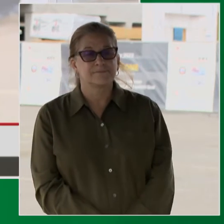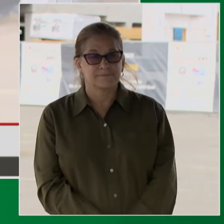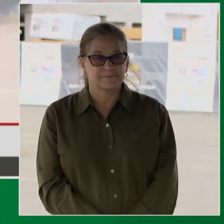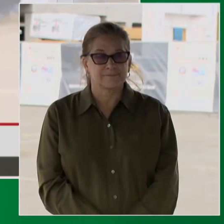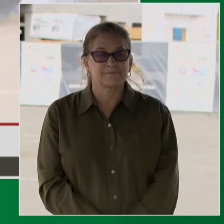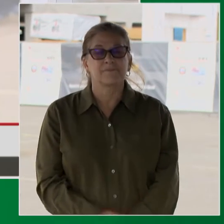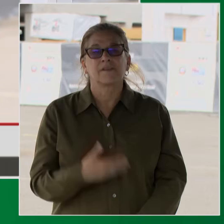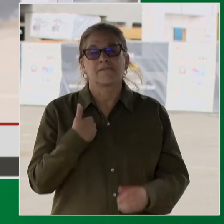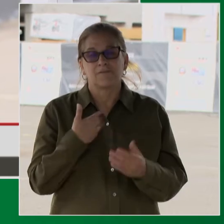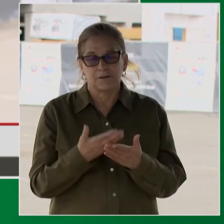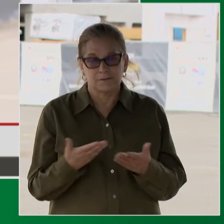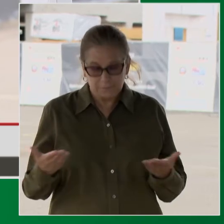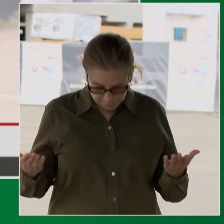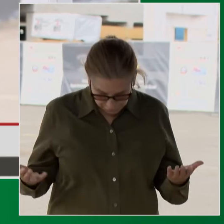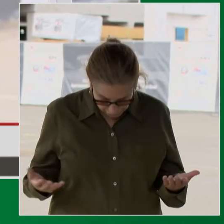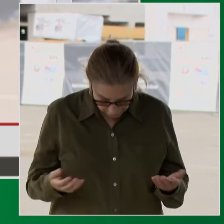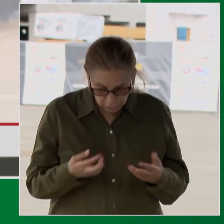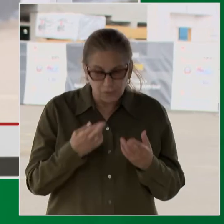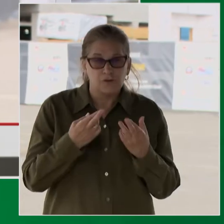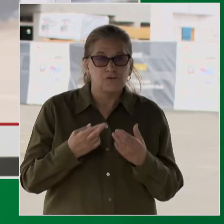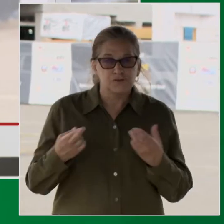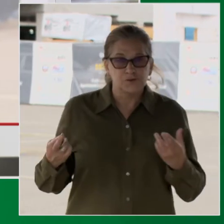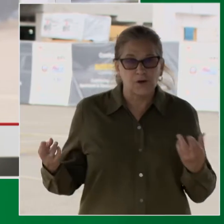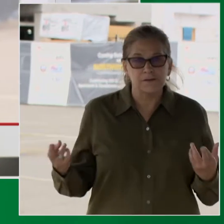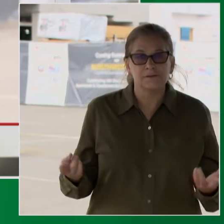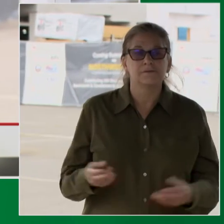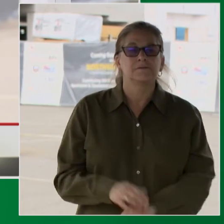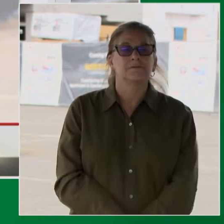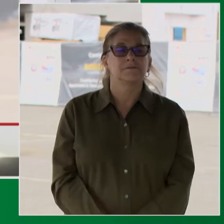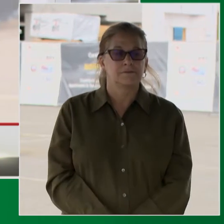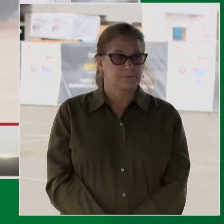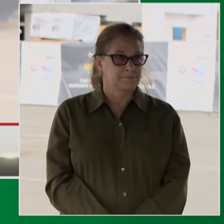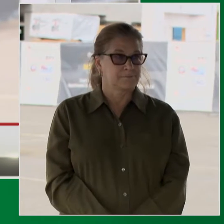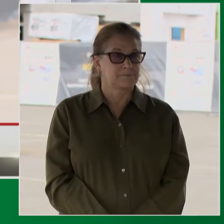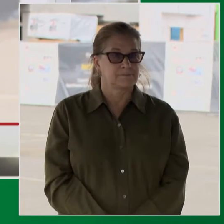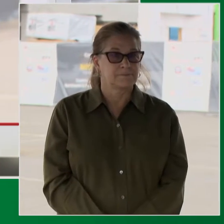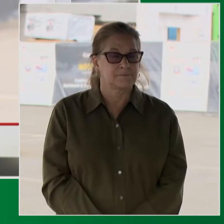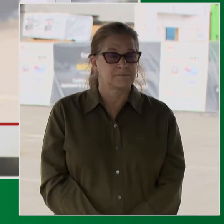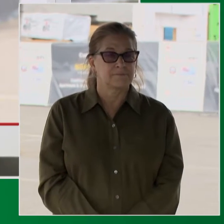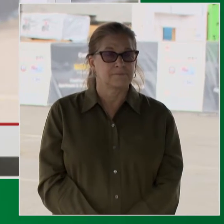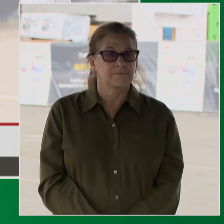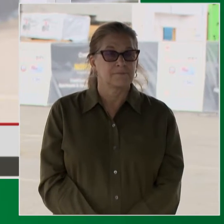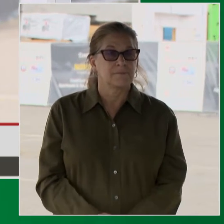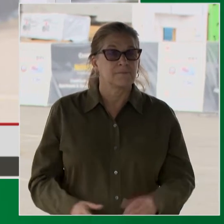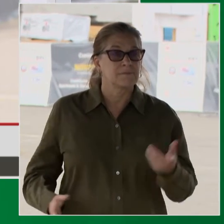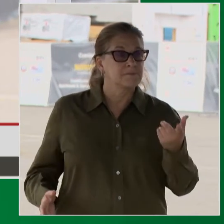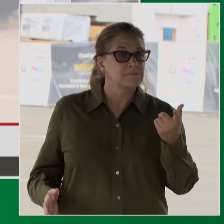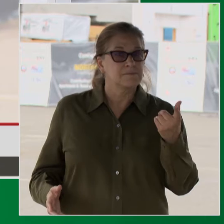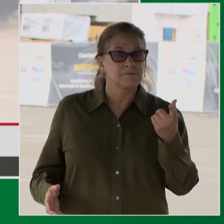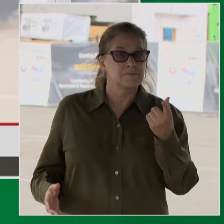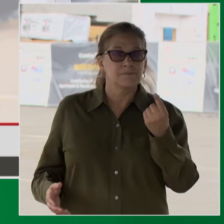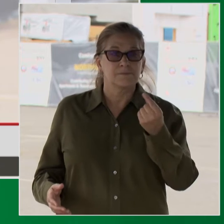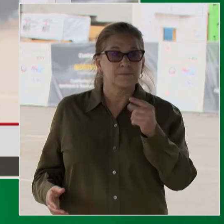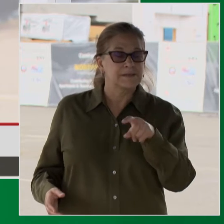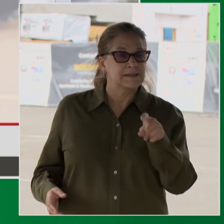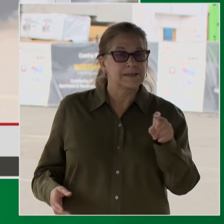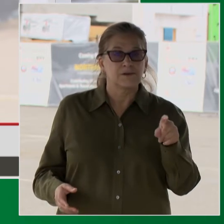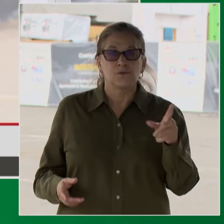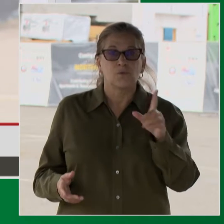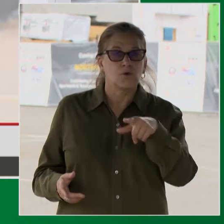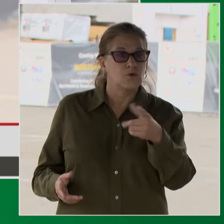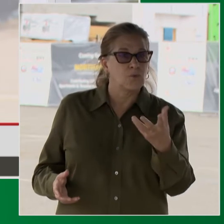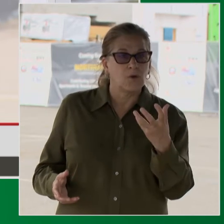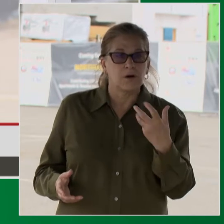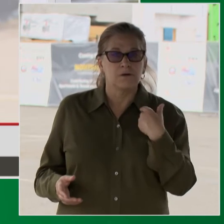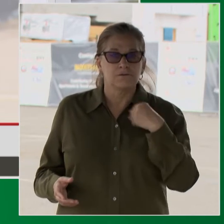District resource is going to be another really great thing for our small businesses, because when you can find the business that you want, and you